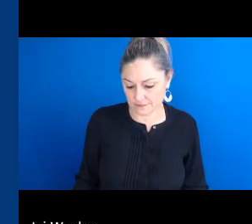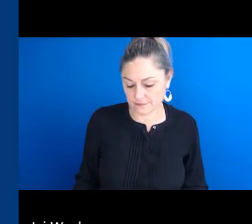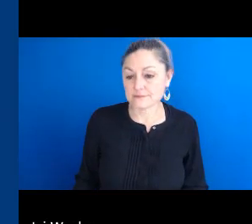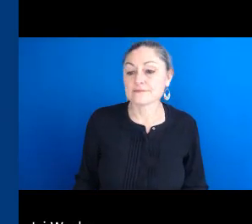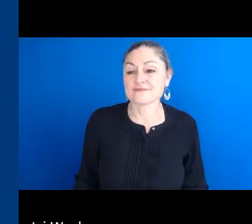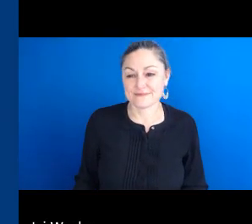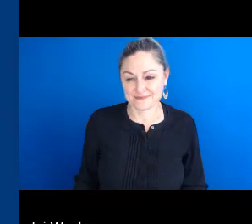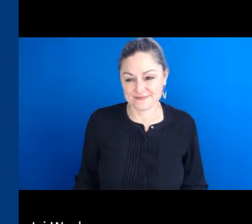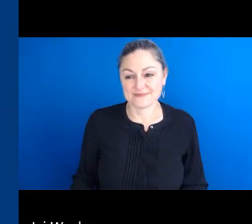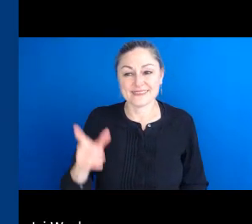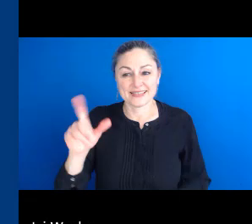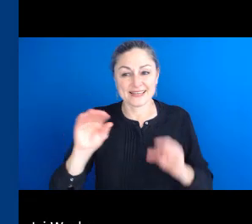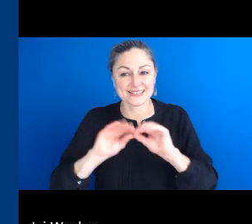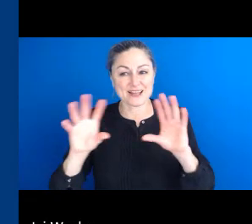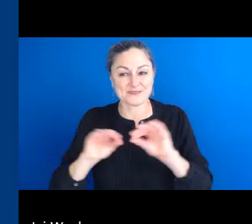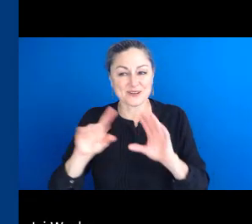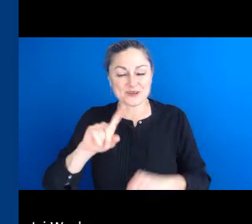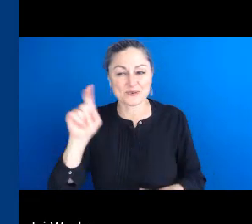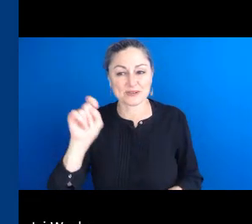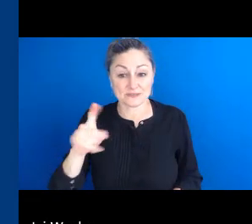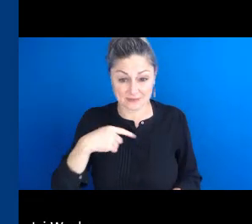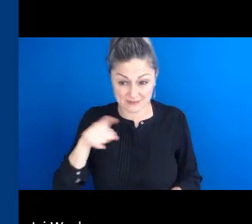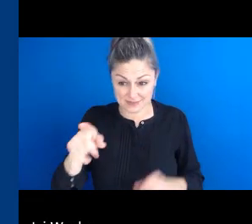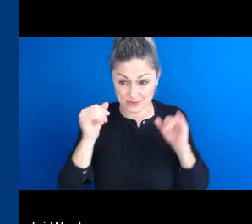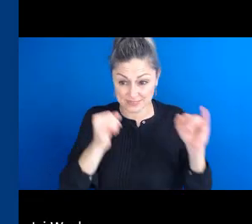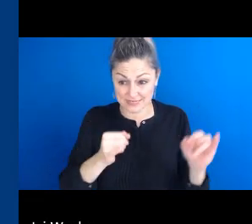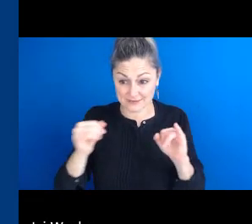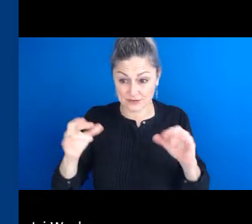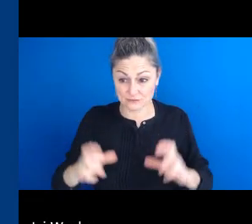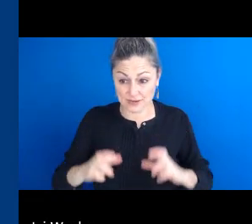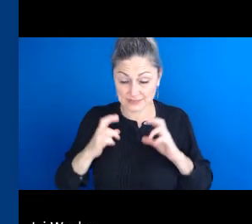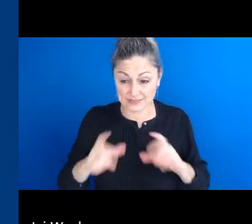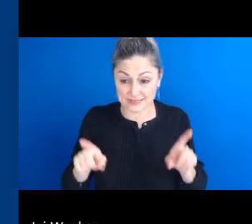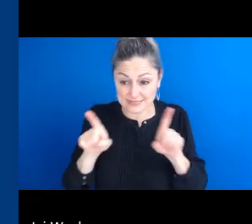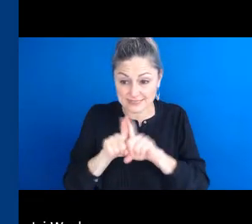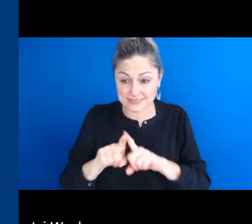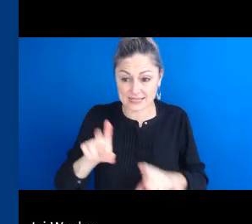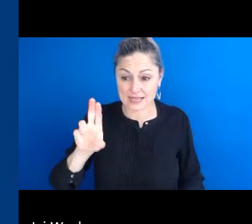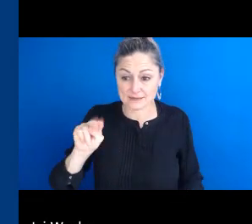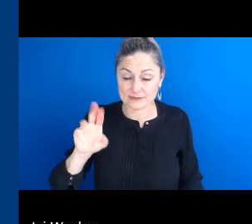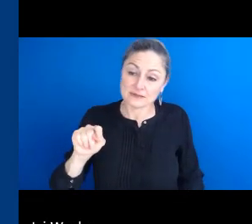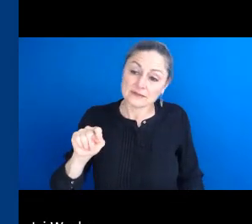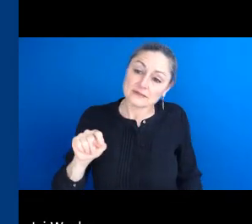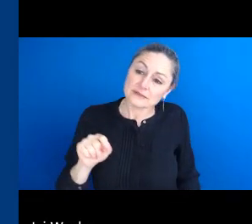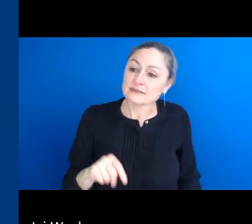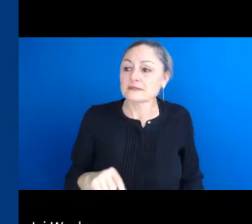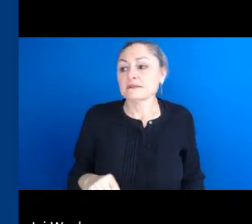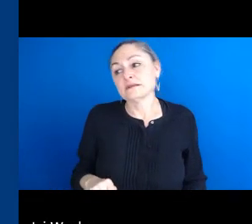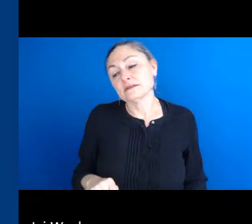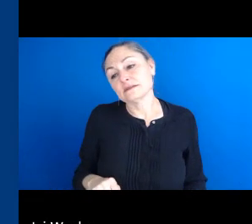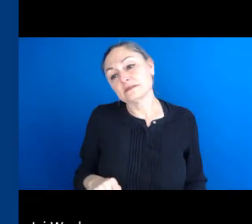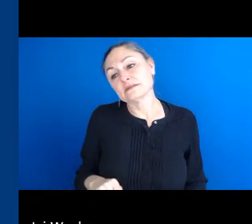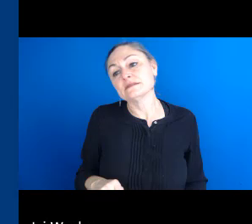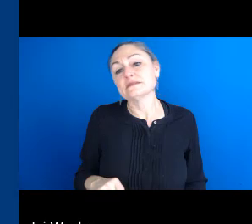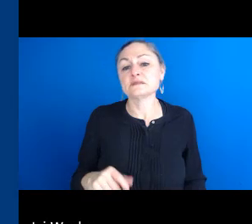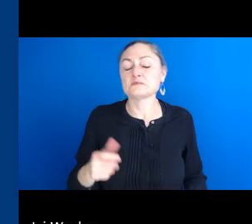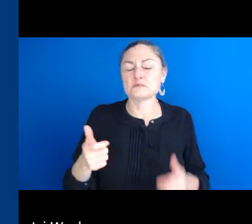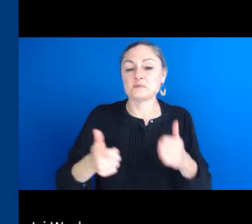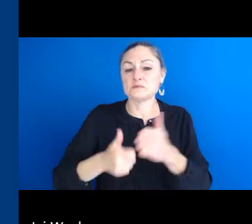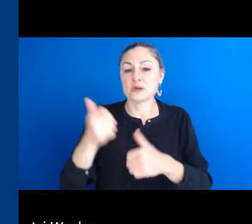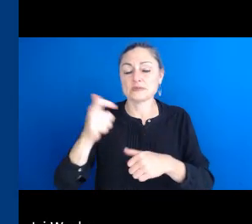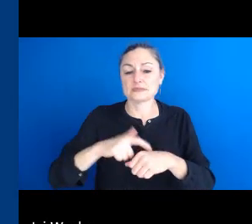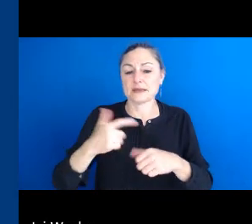There's a clarifying question in the chat. Are these individuals residents in the same unit? Typically, it's residents